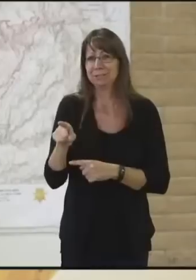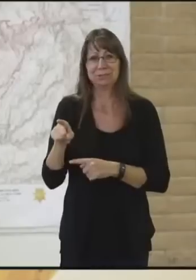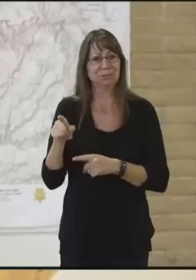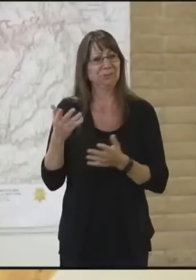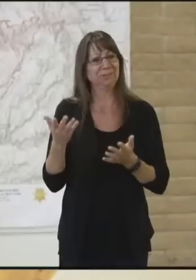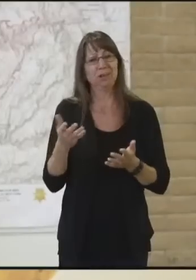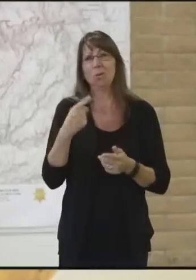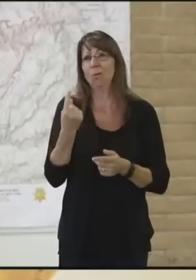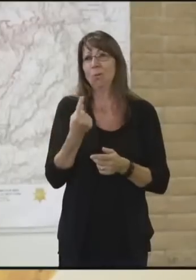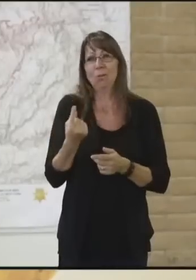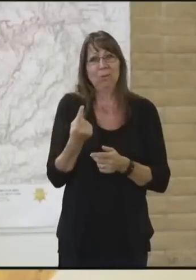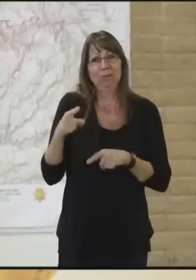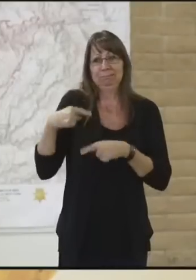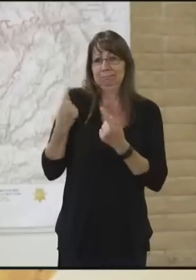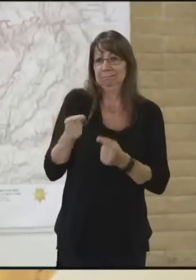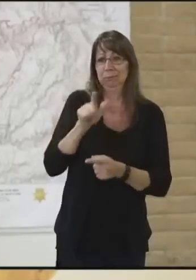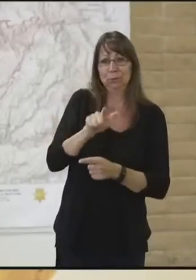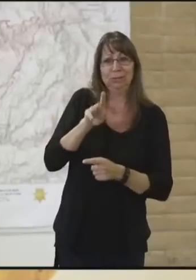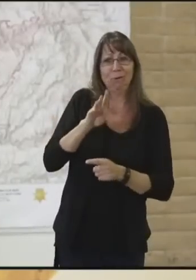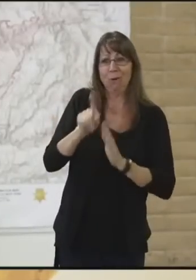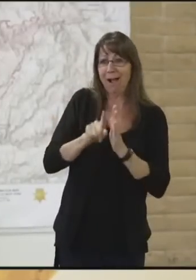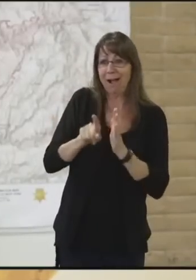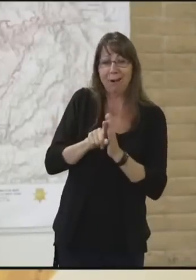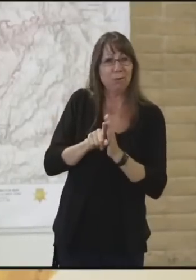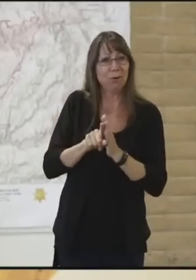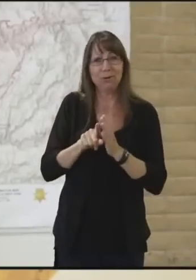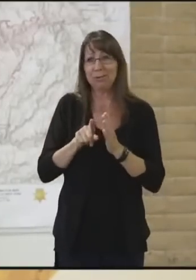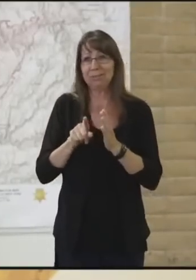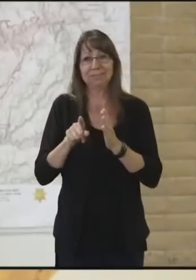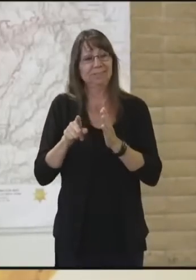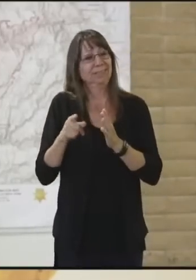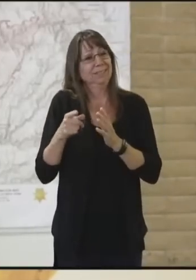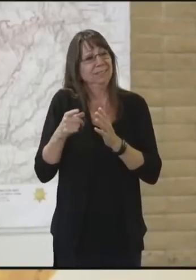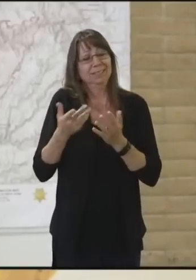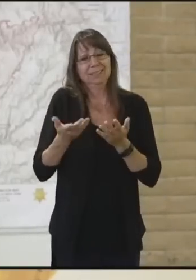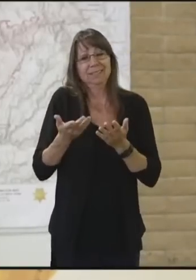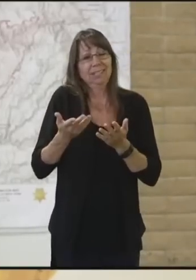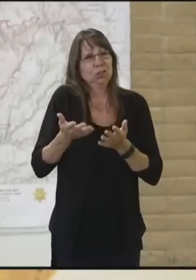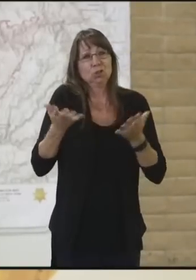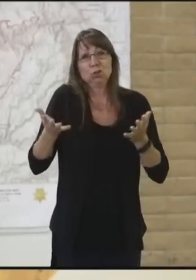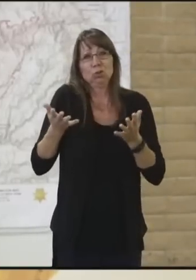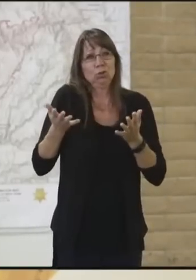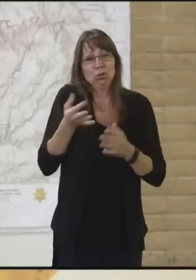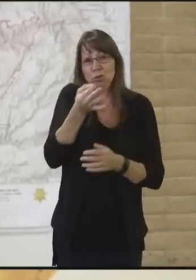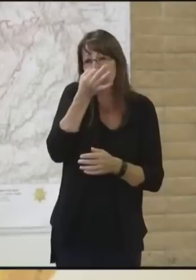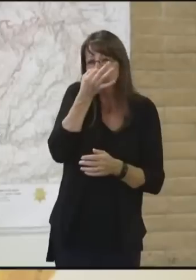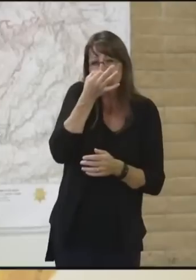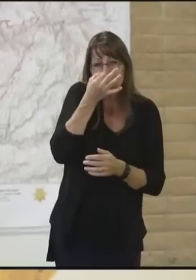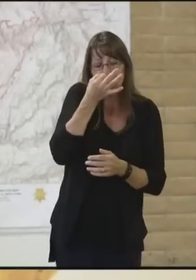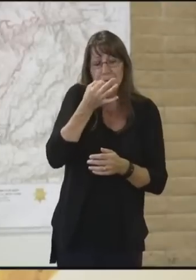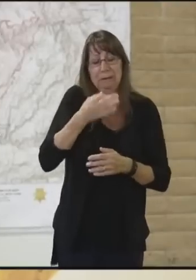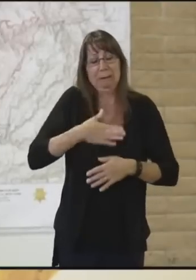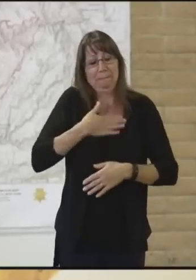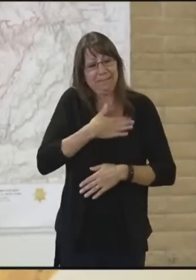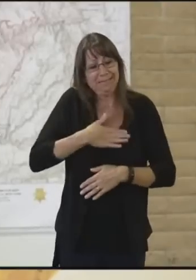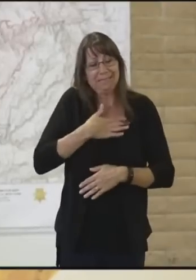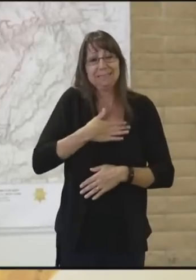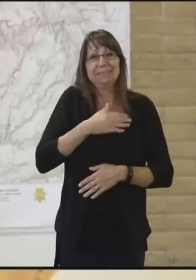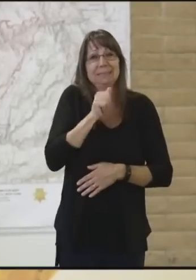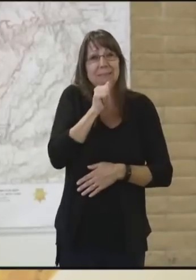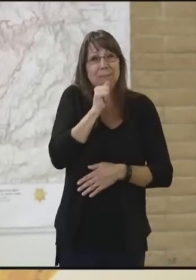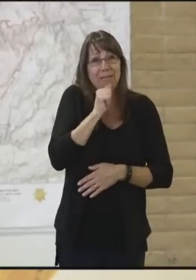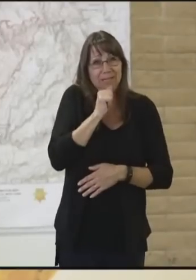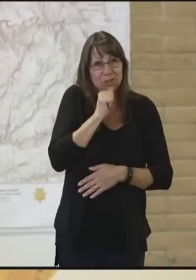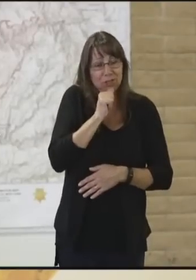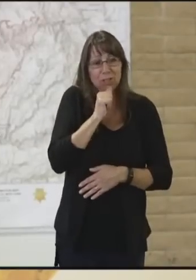still a lot of work going on out there. There's a lot of firefighting going on out there, and I encourage folks to be patient with us. It's going to take us a little bit of time